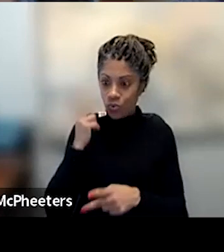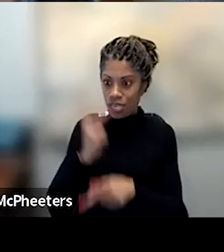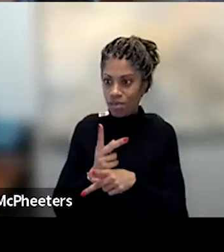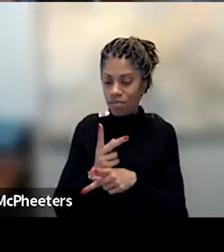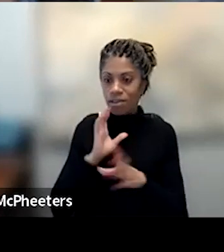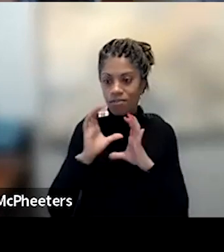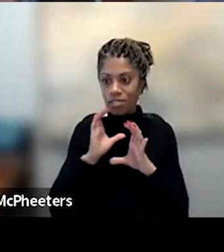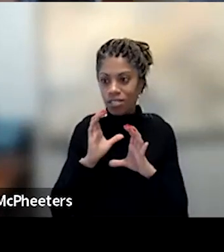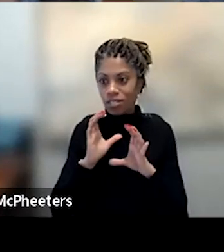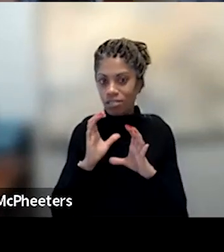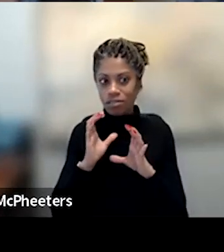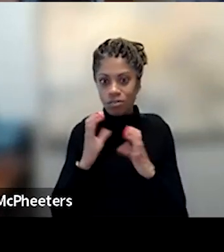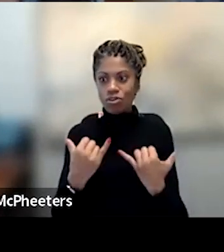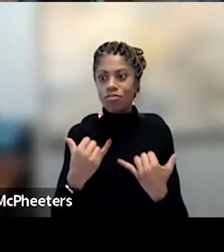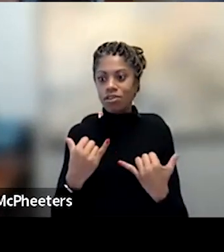organization?